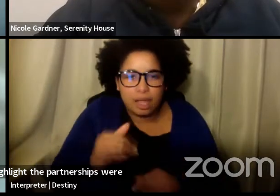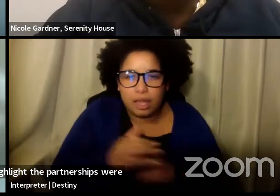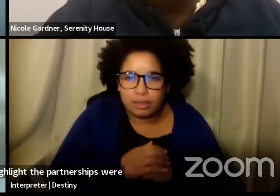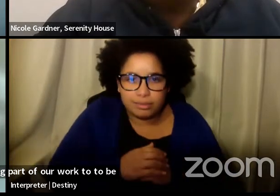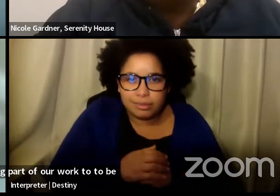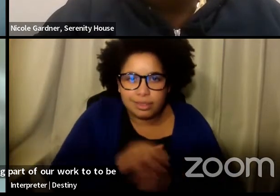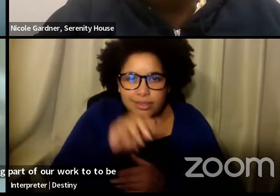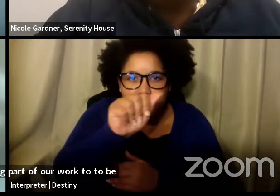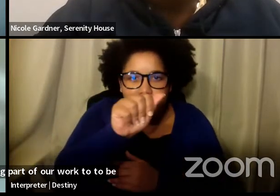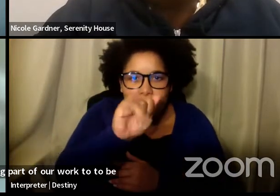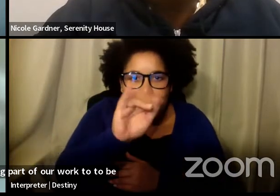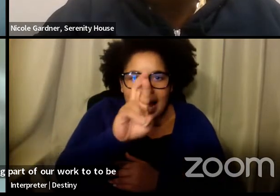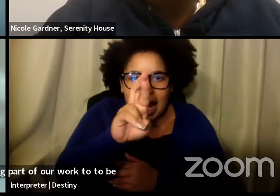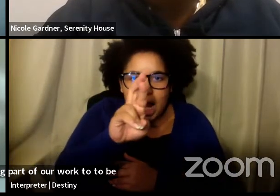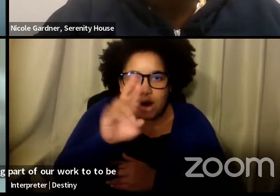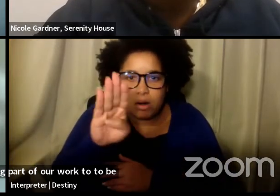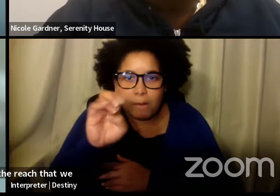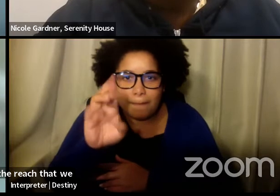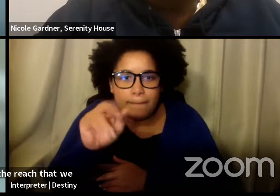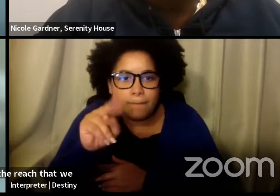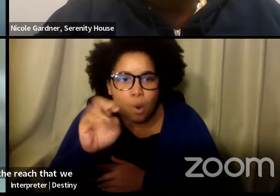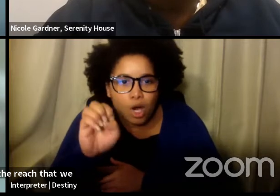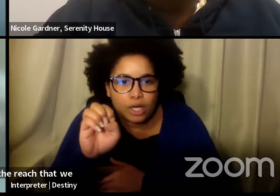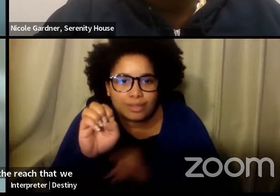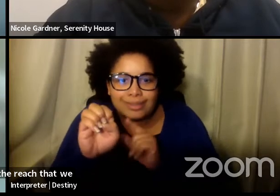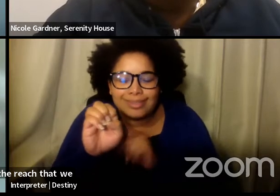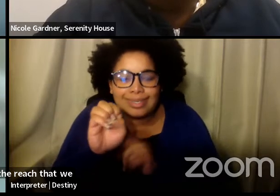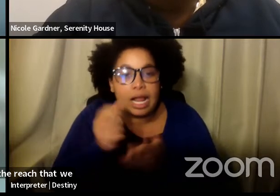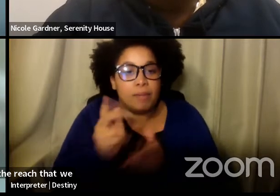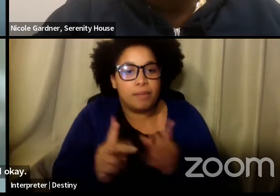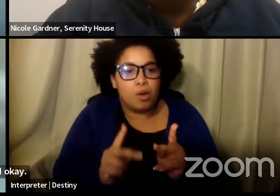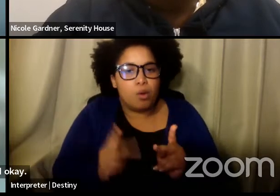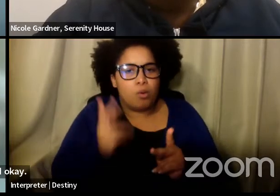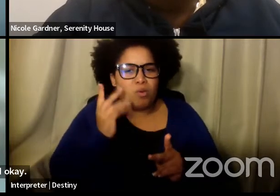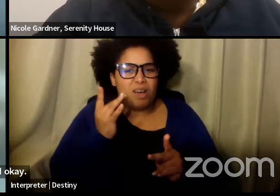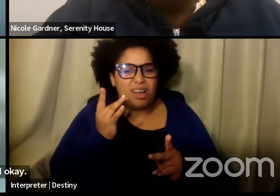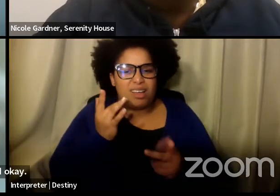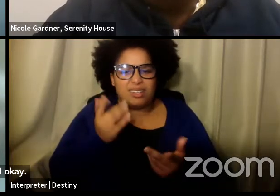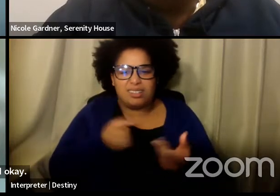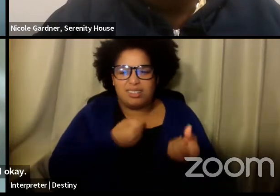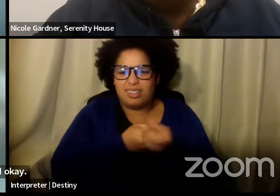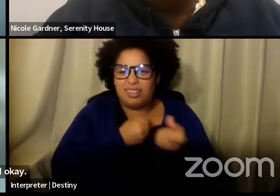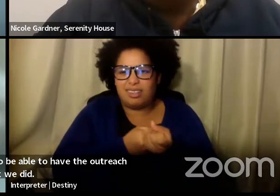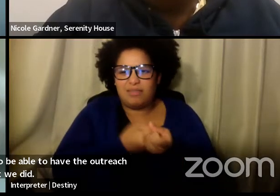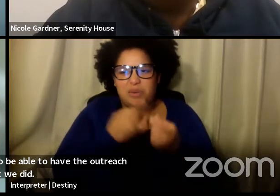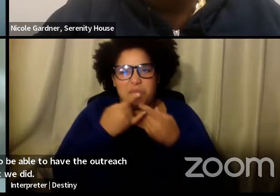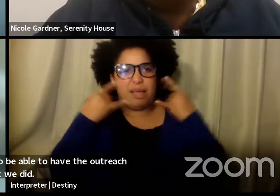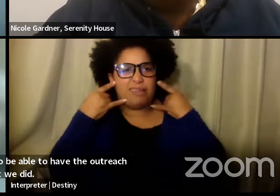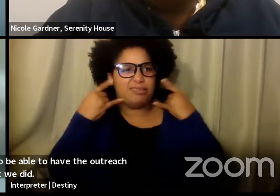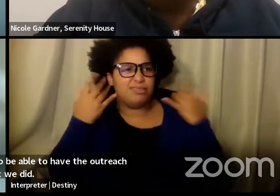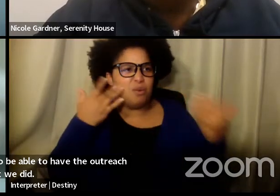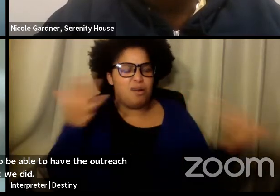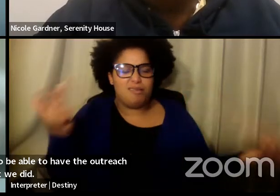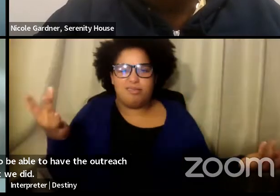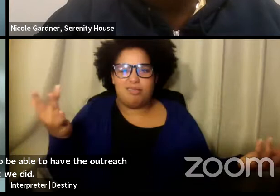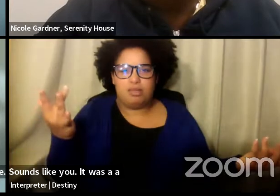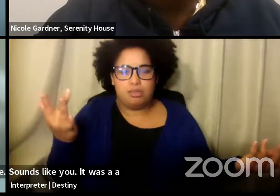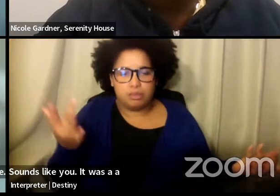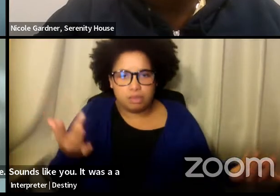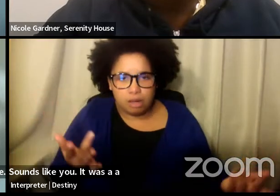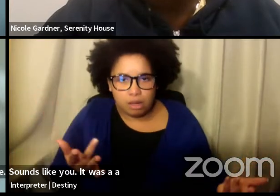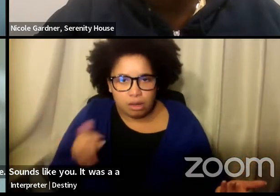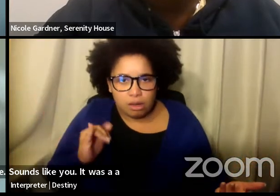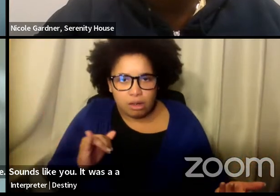airborne. And that kind of helps people understand, why would people be advocating for you to wear a mask, right? So we're just trying to help